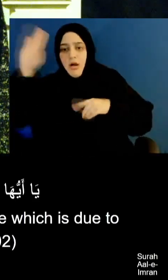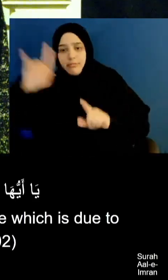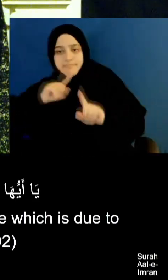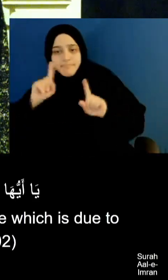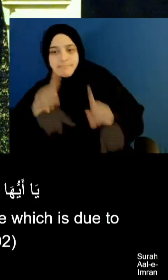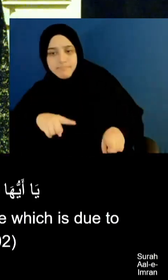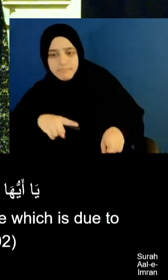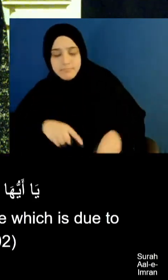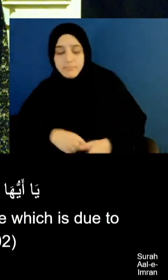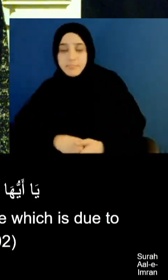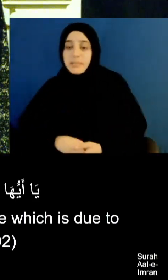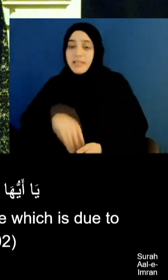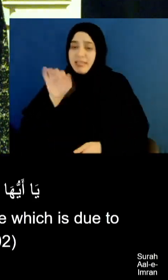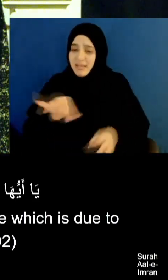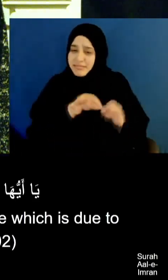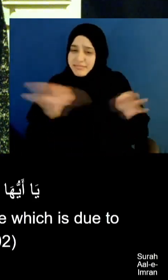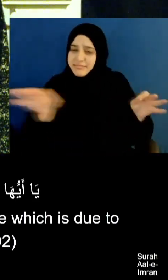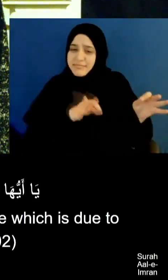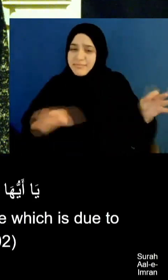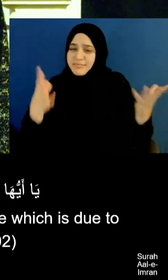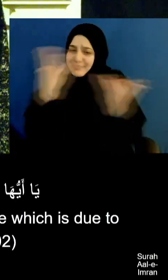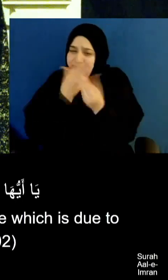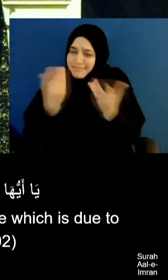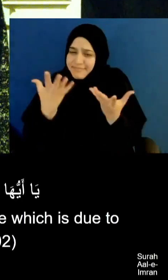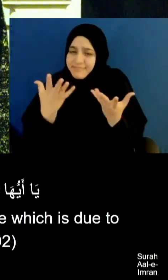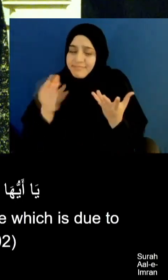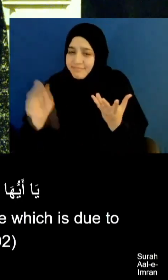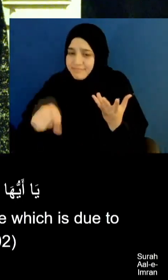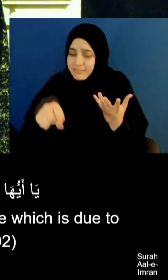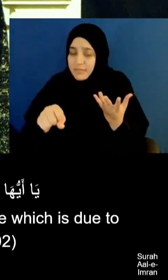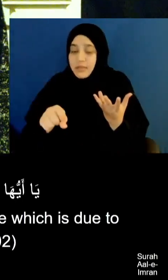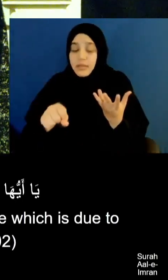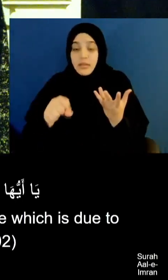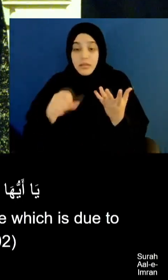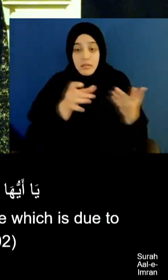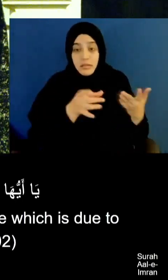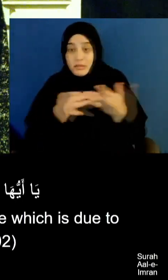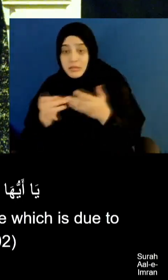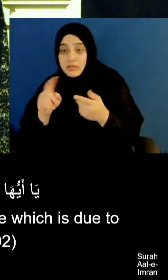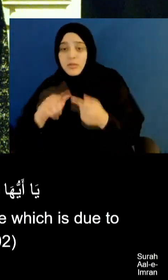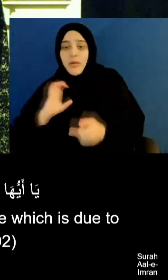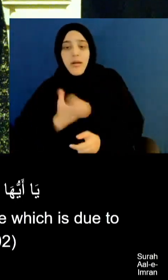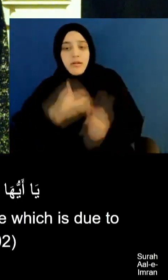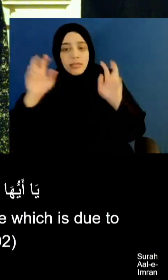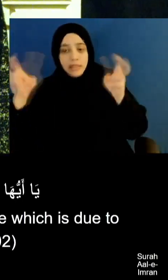verse, our topic of tonight is identity struggles.